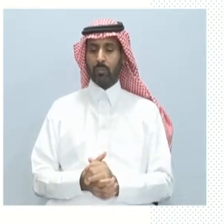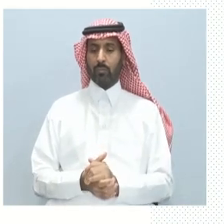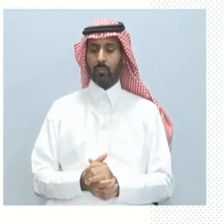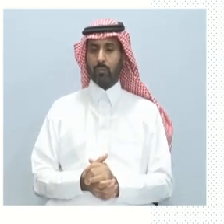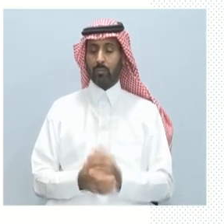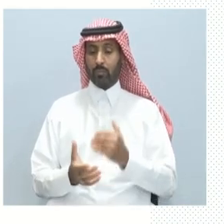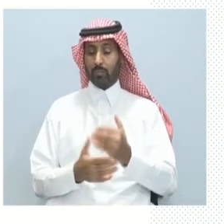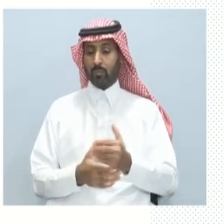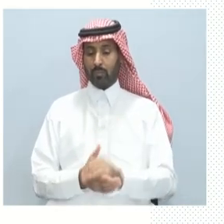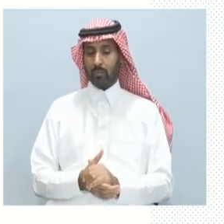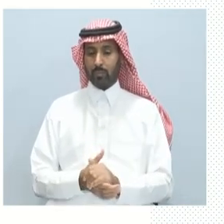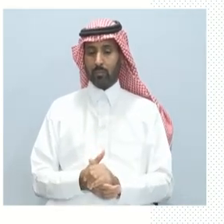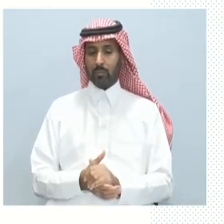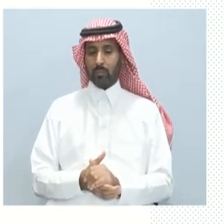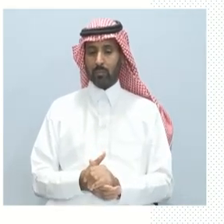fully appreciate.